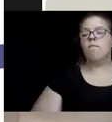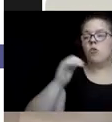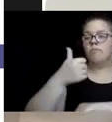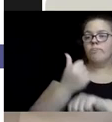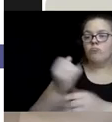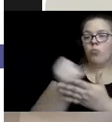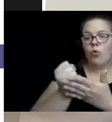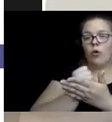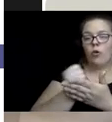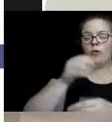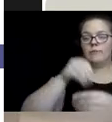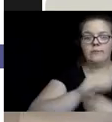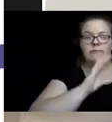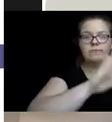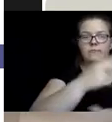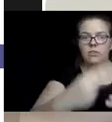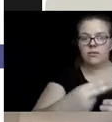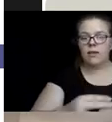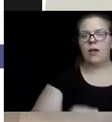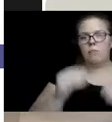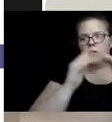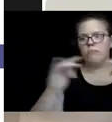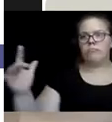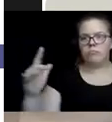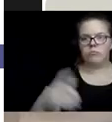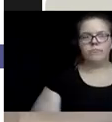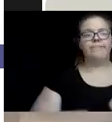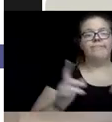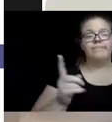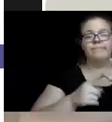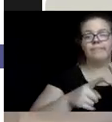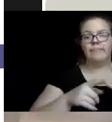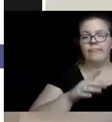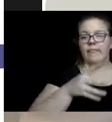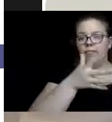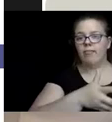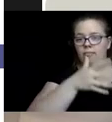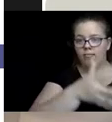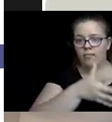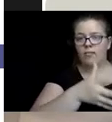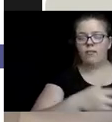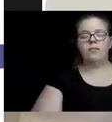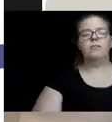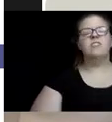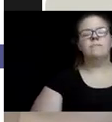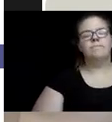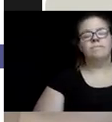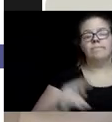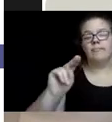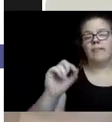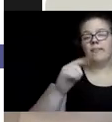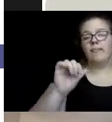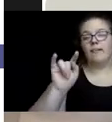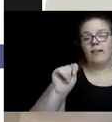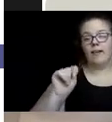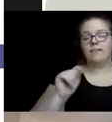a real broad amount of things. And then there's neglect. And neglect is tricky.